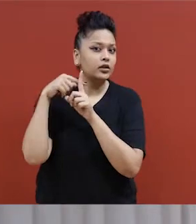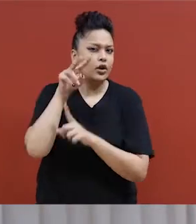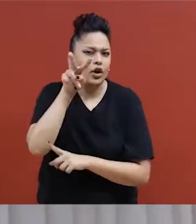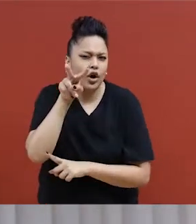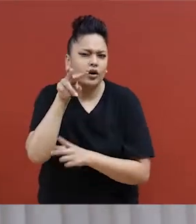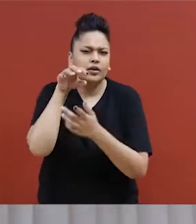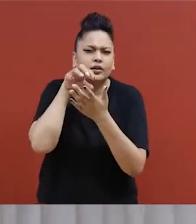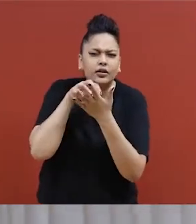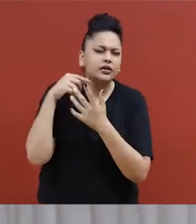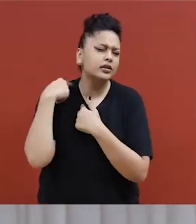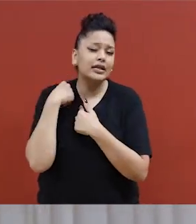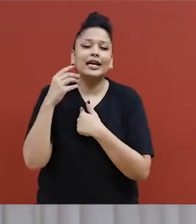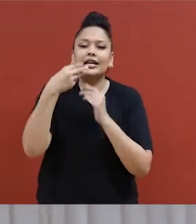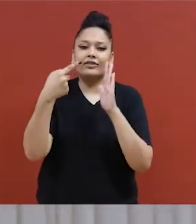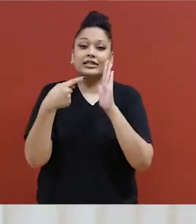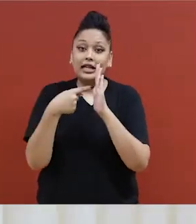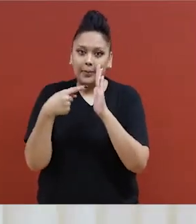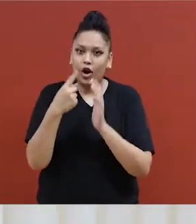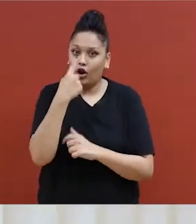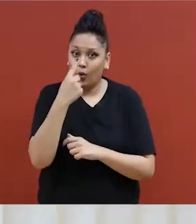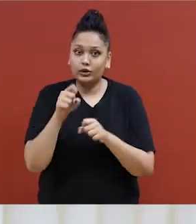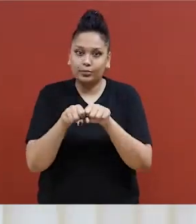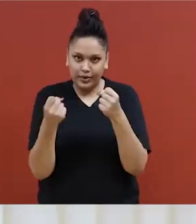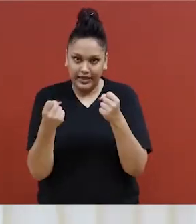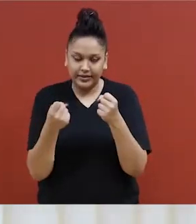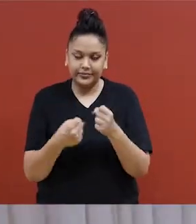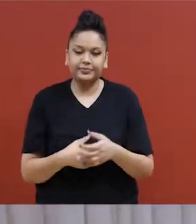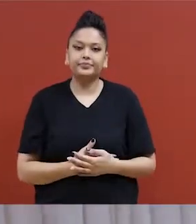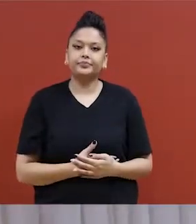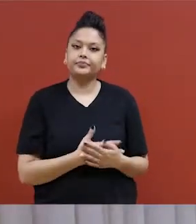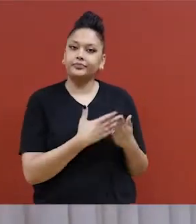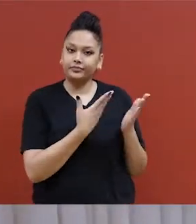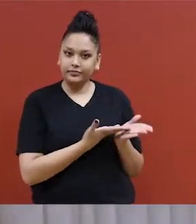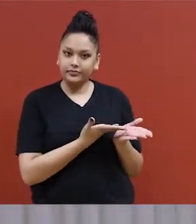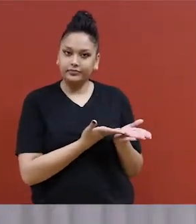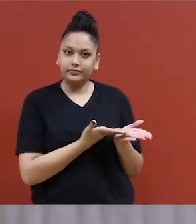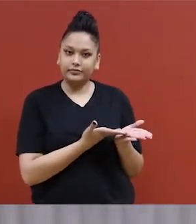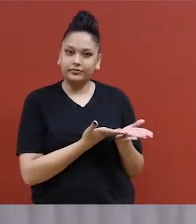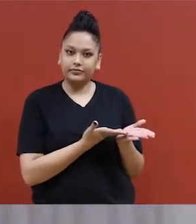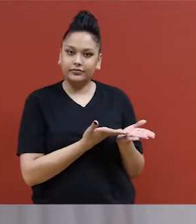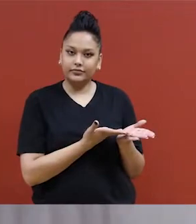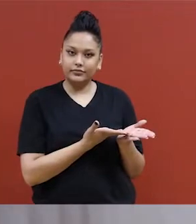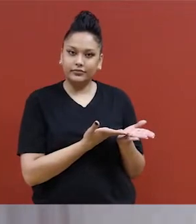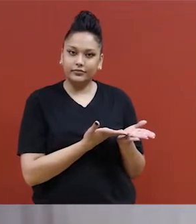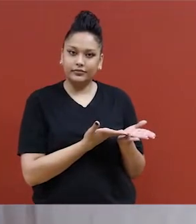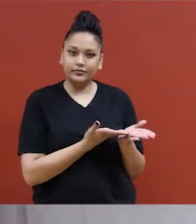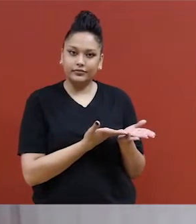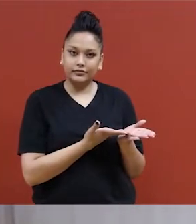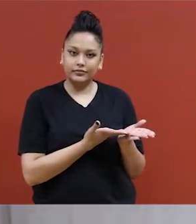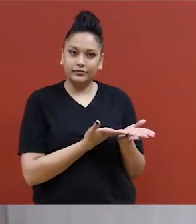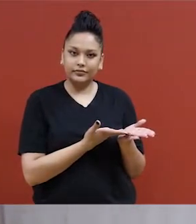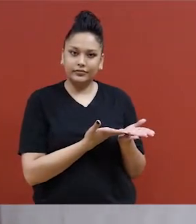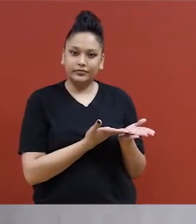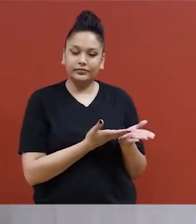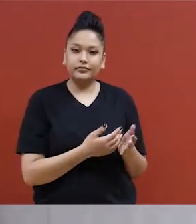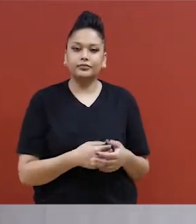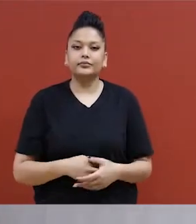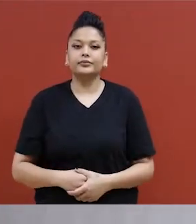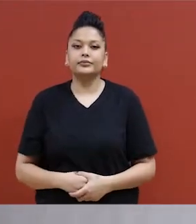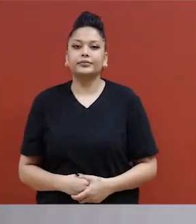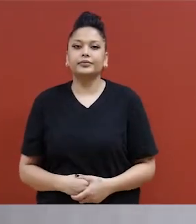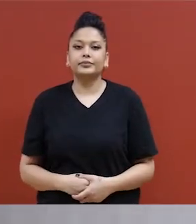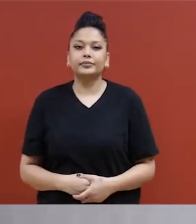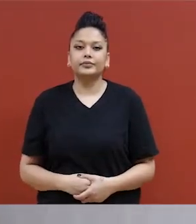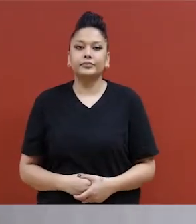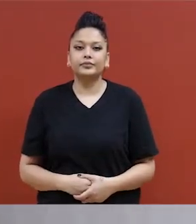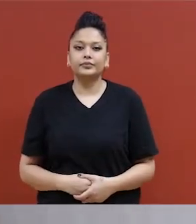how we would break the attacker's nose. Ah! What I'm doing is starting with a straight hand, I'm going